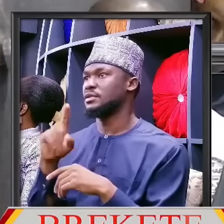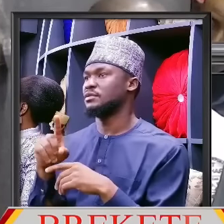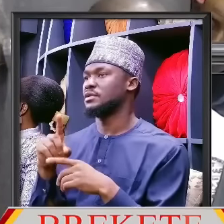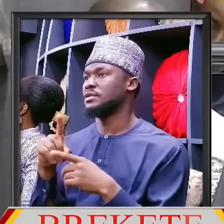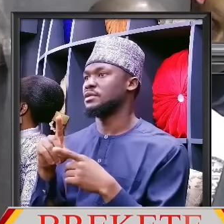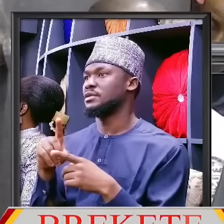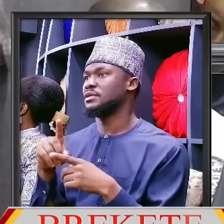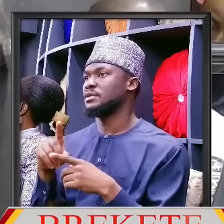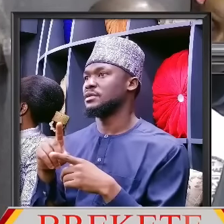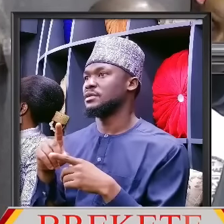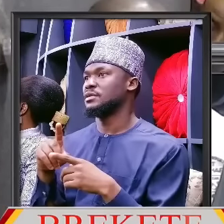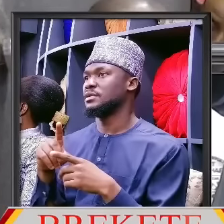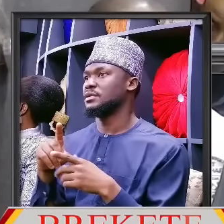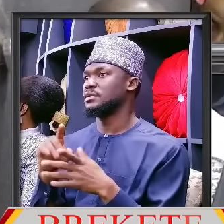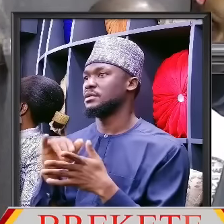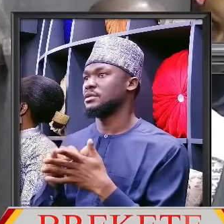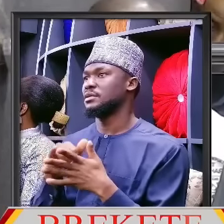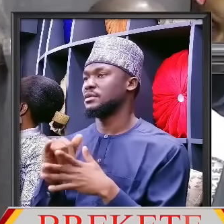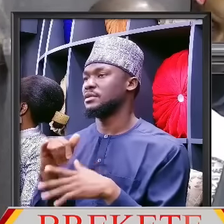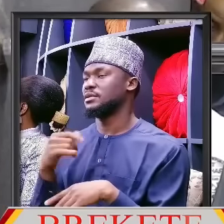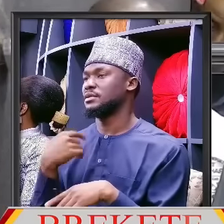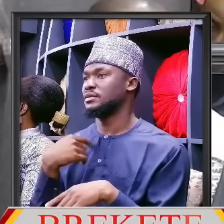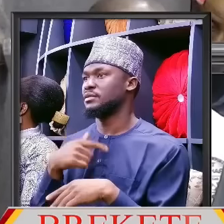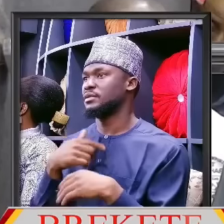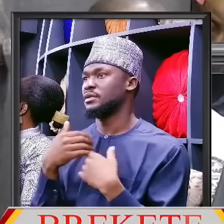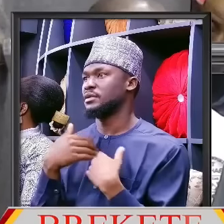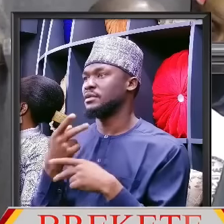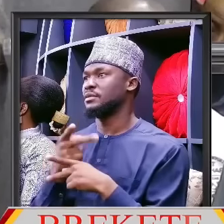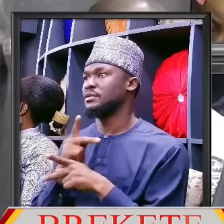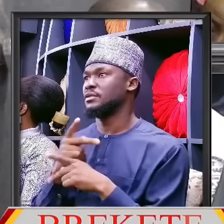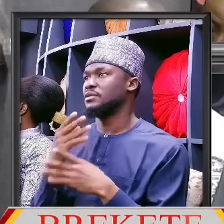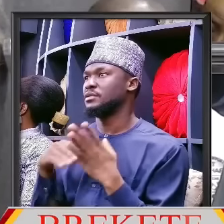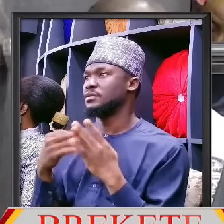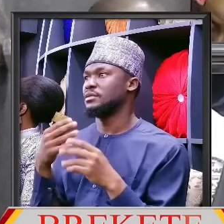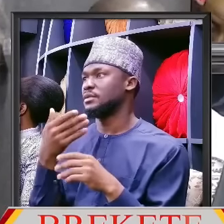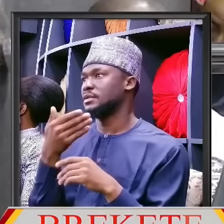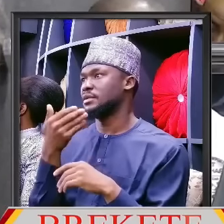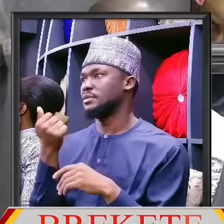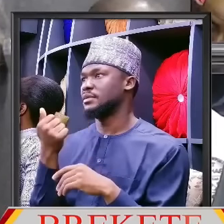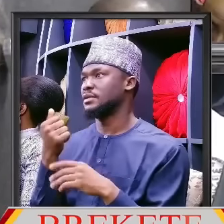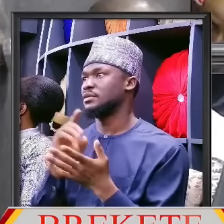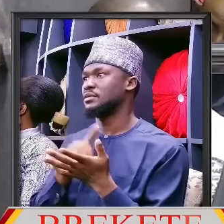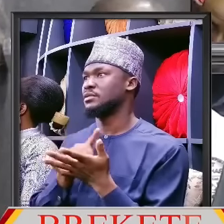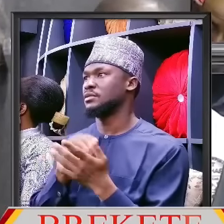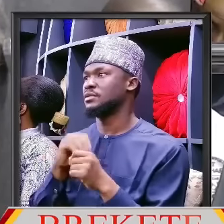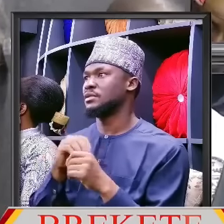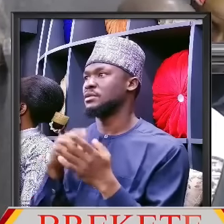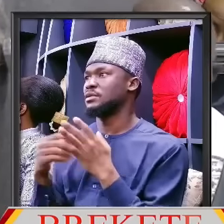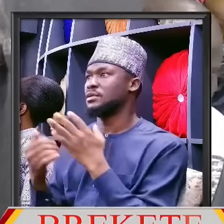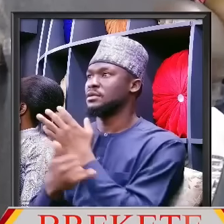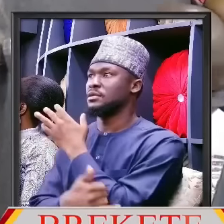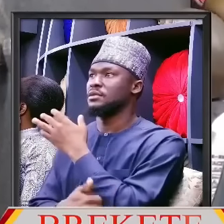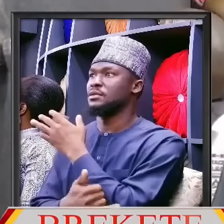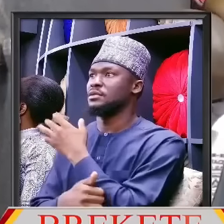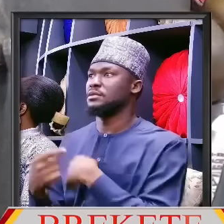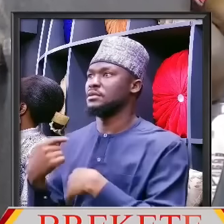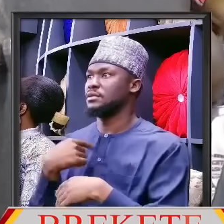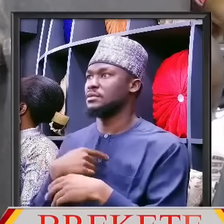say, that's what it's been, that's what it's been. We don't produce some of the best neurosurgeons for this country. We don't